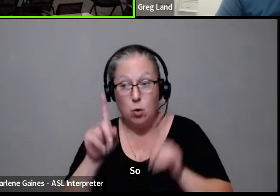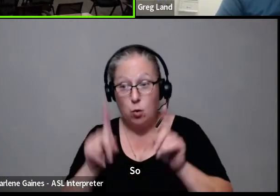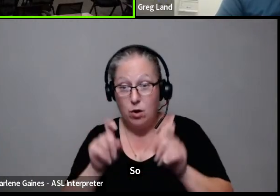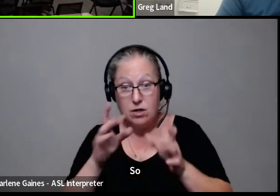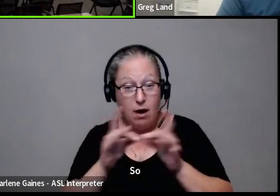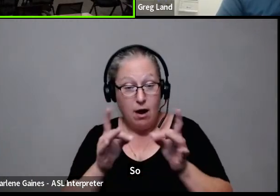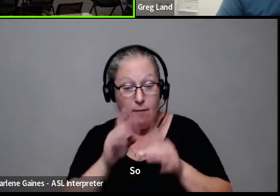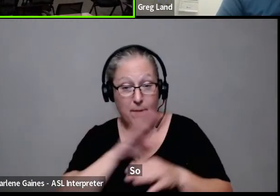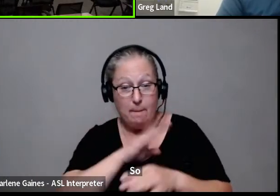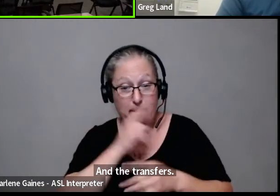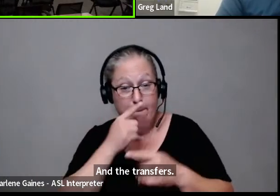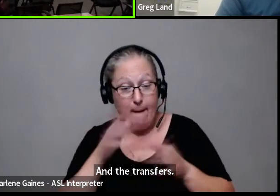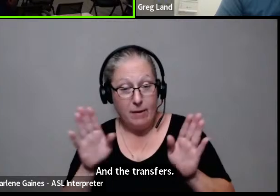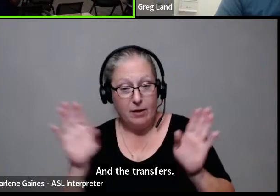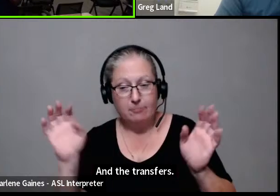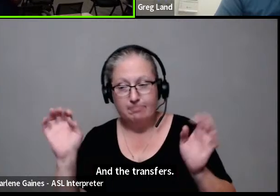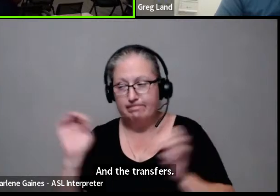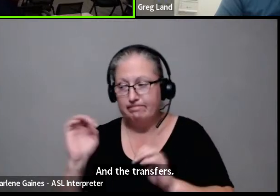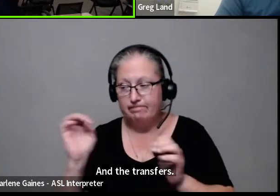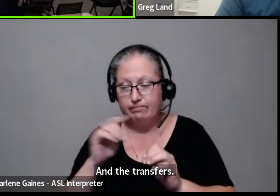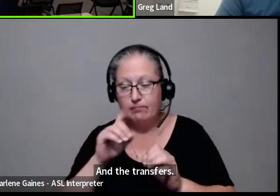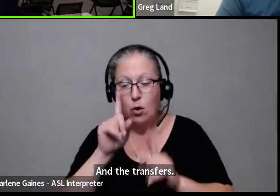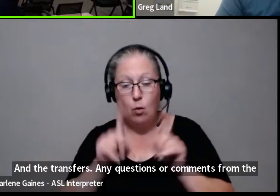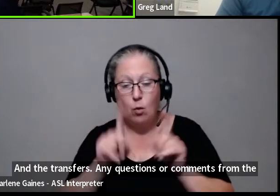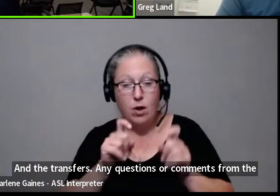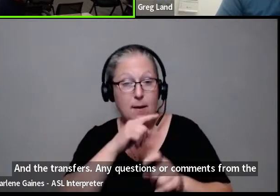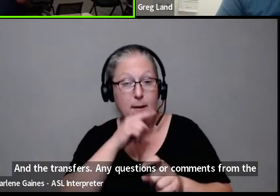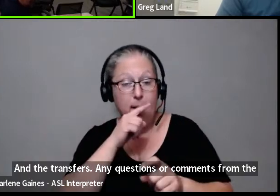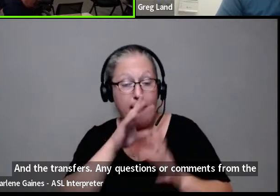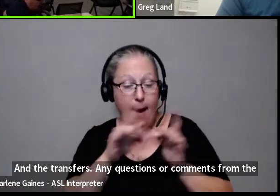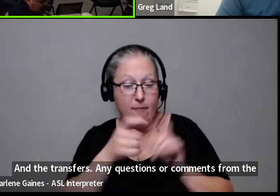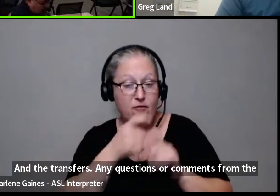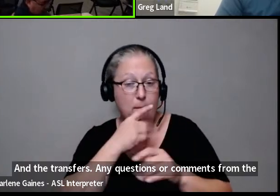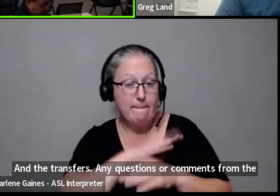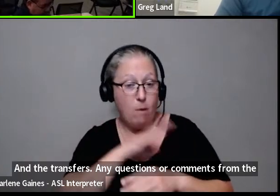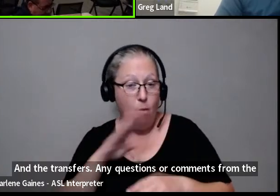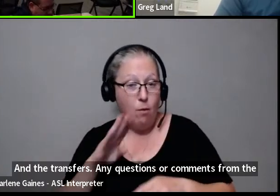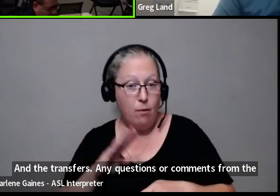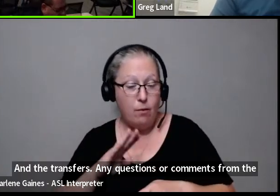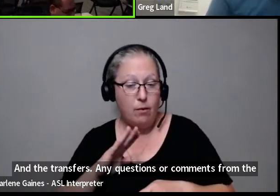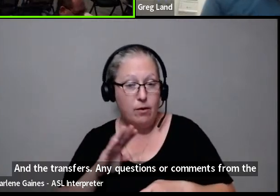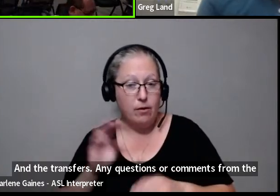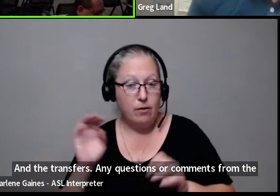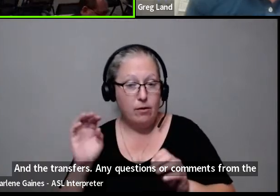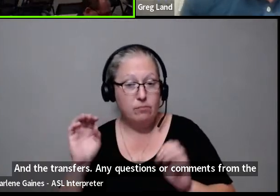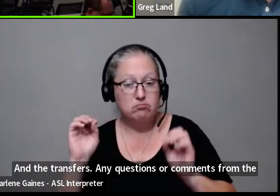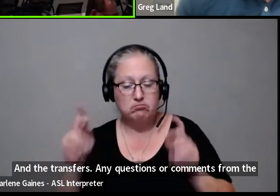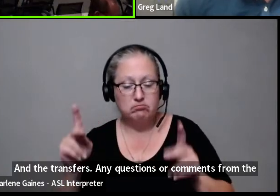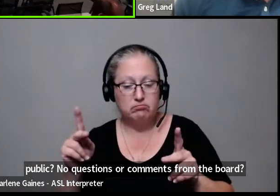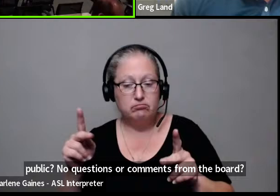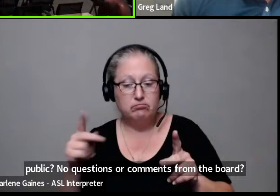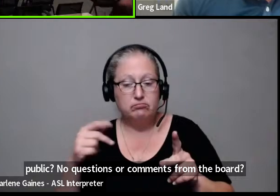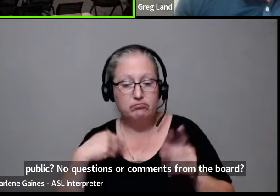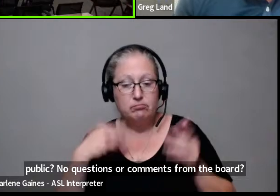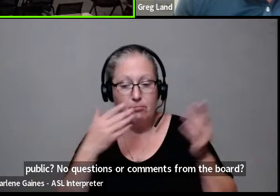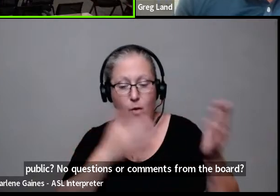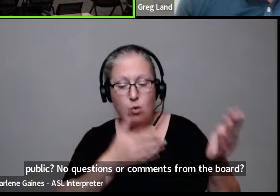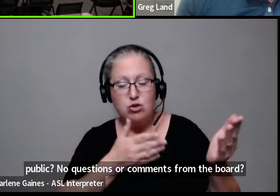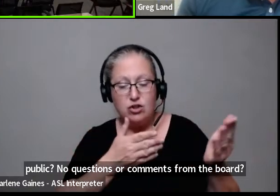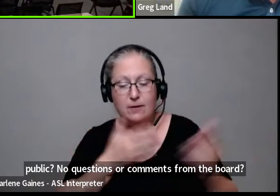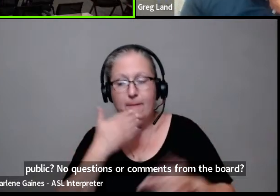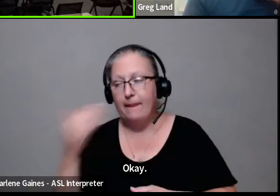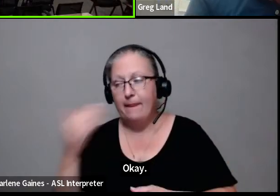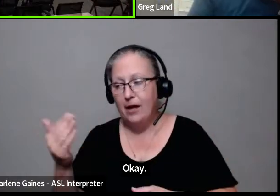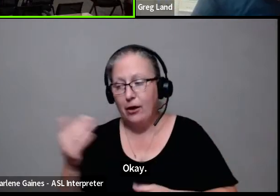or comments from the public? None. Questions or comments from the board? Okay. I'll make a mo- Thank